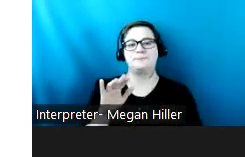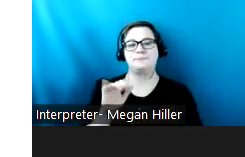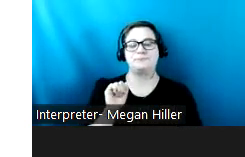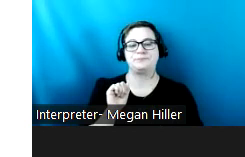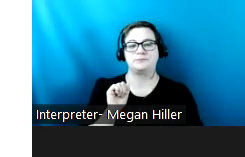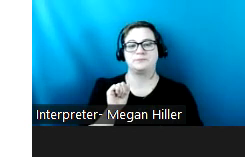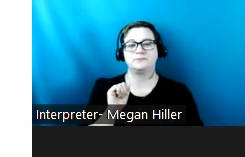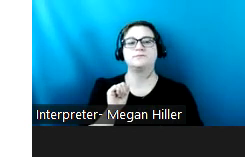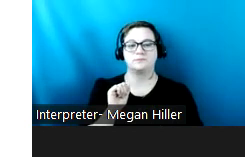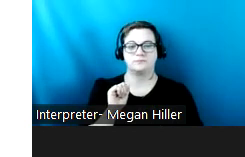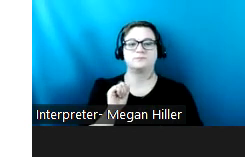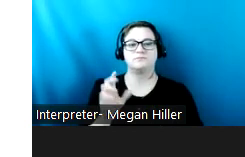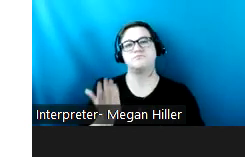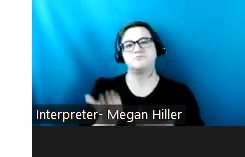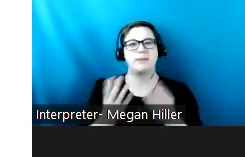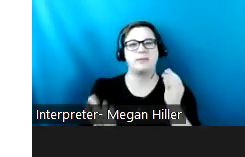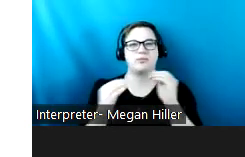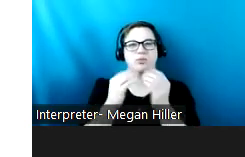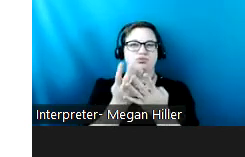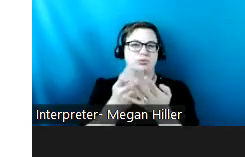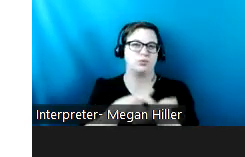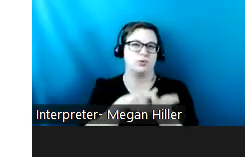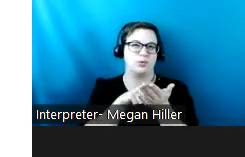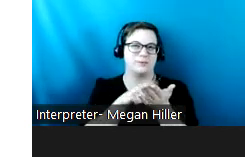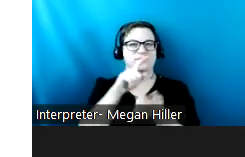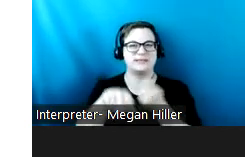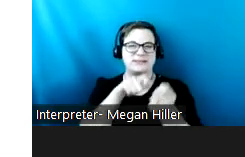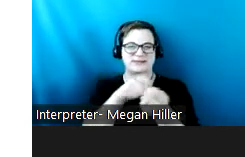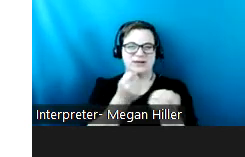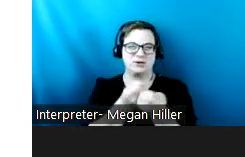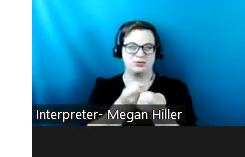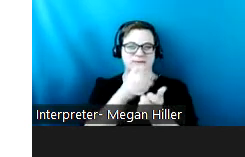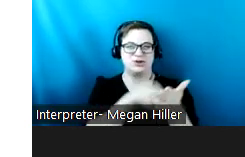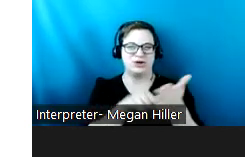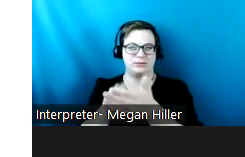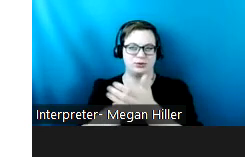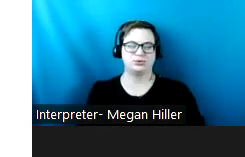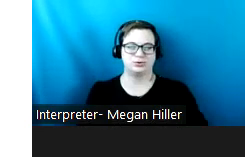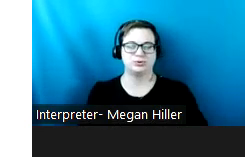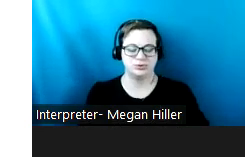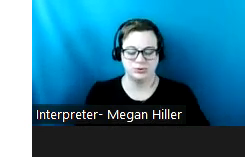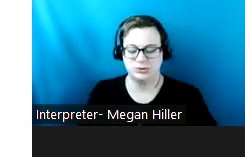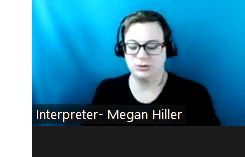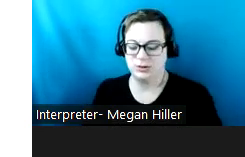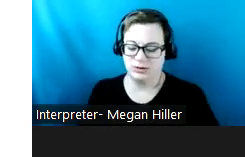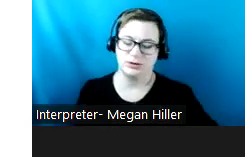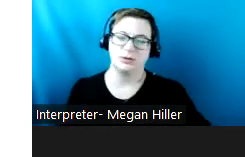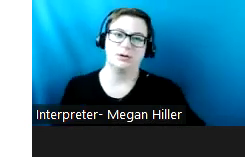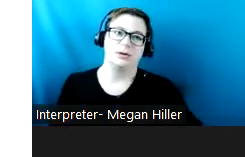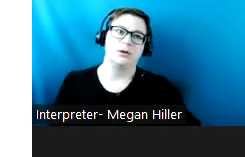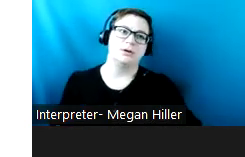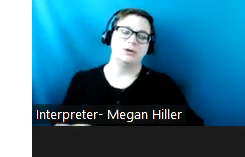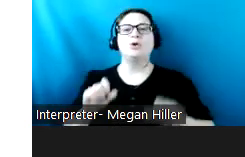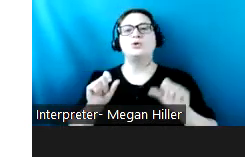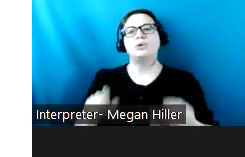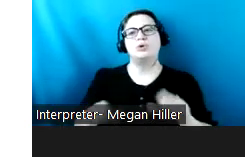are additional screening, there might be additional screening requirements in specific endorsement chapters. So it may come up in a different chapter that they may have